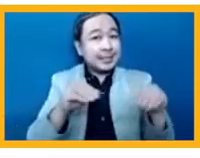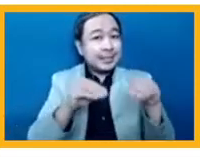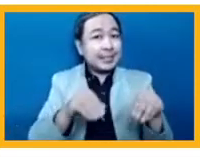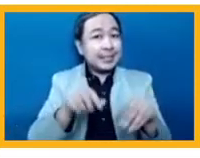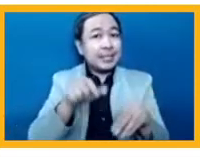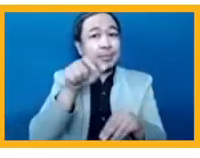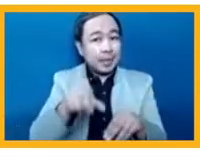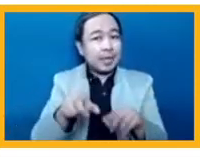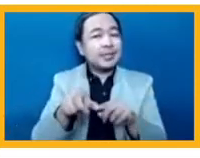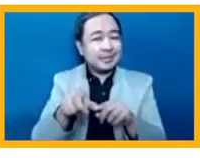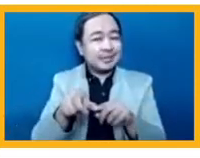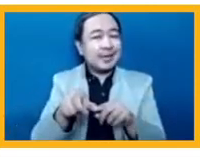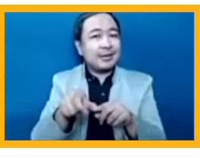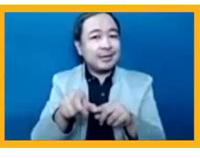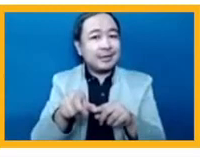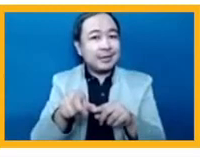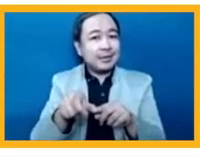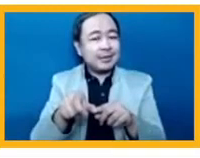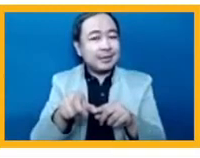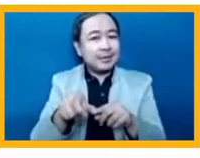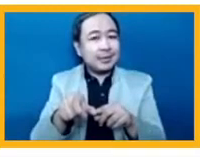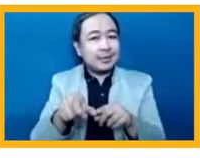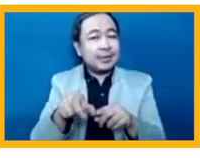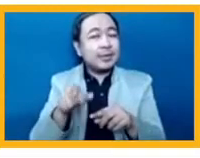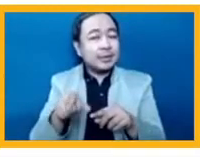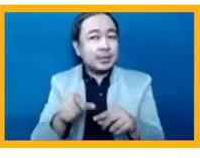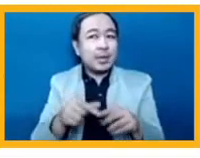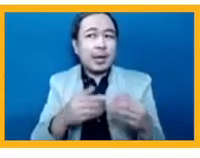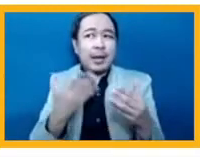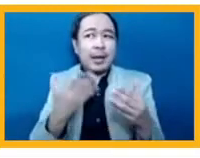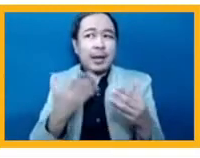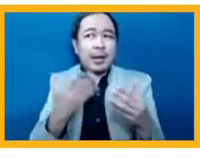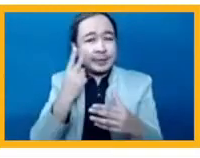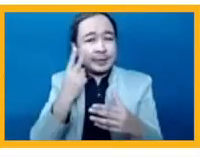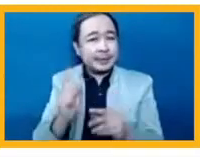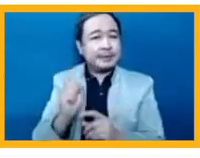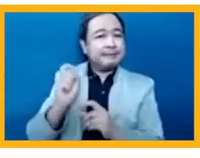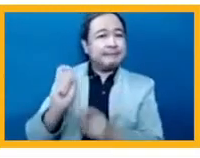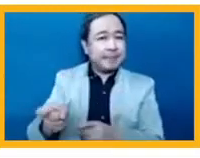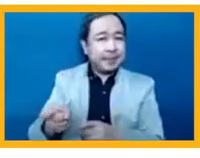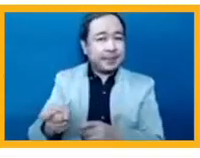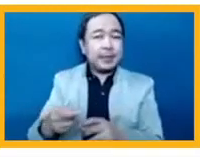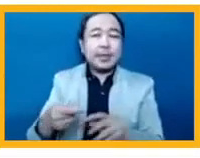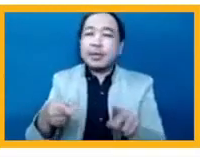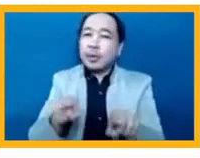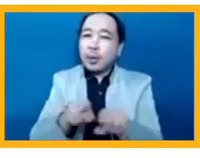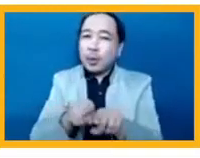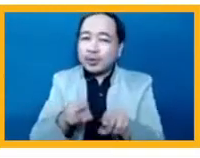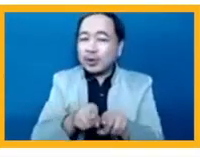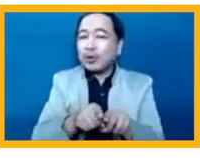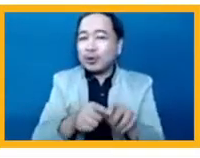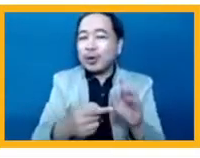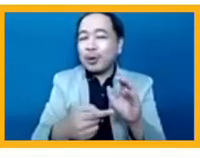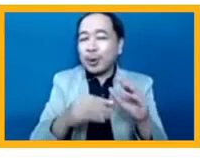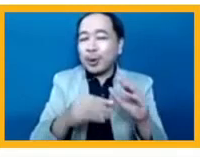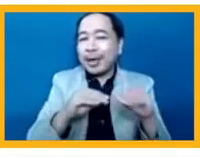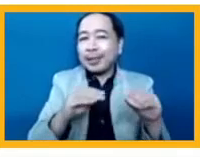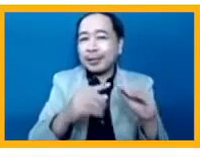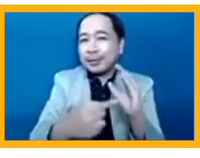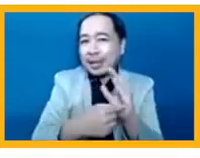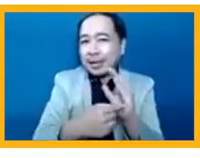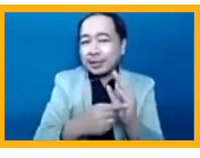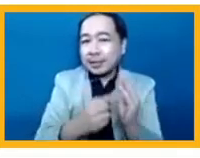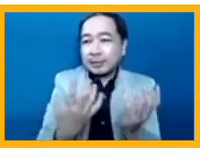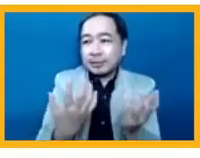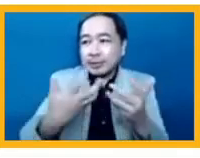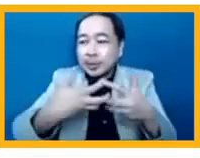learning revolves. This also extends to EdTech, where effectively incorporating and integrating